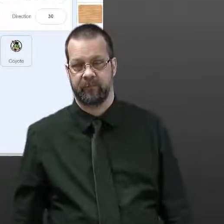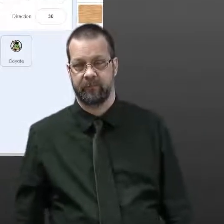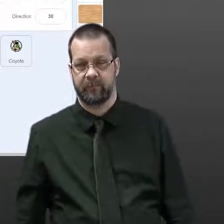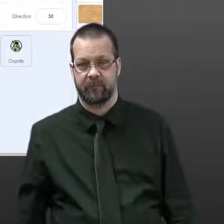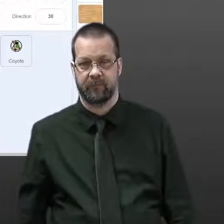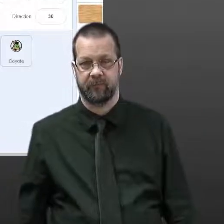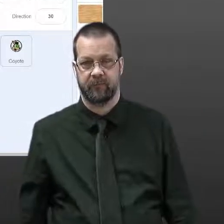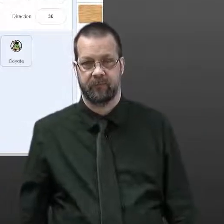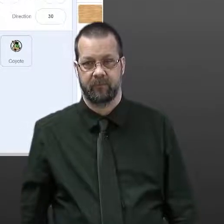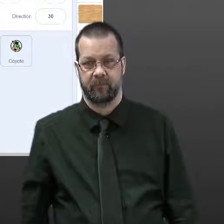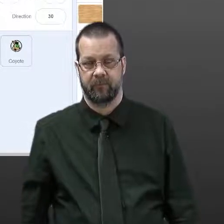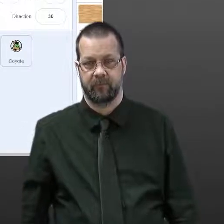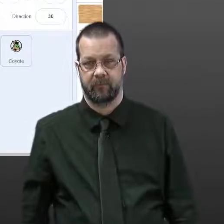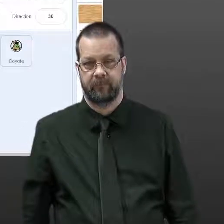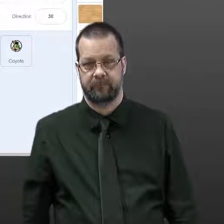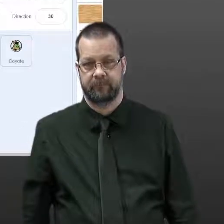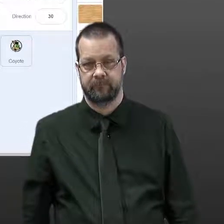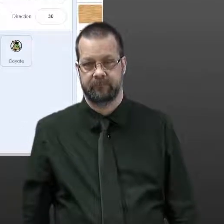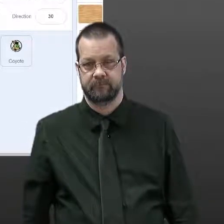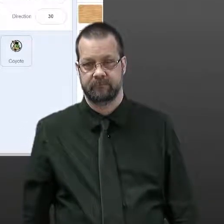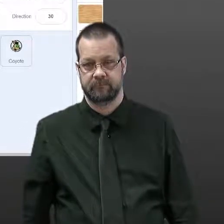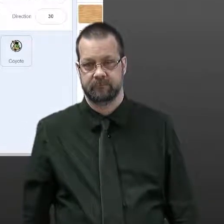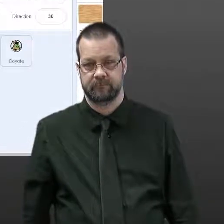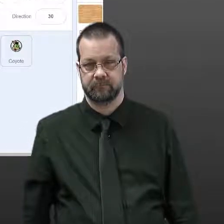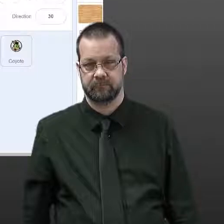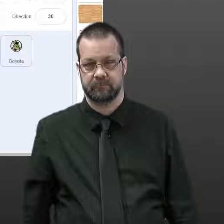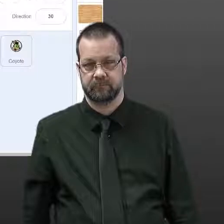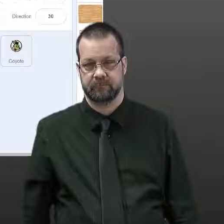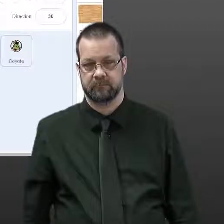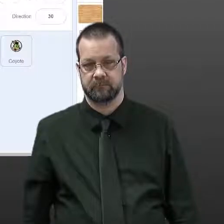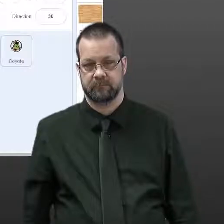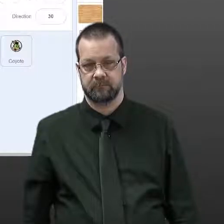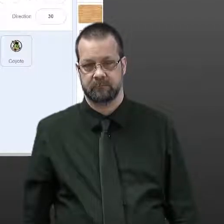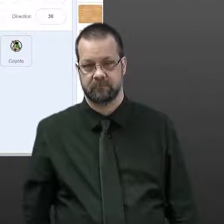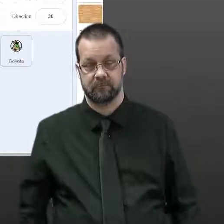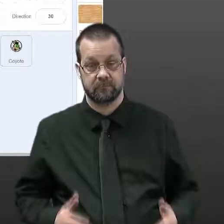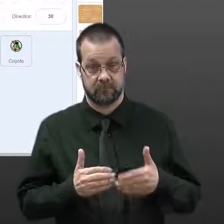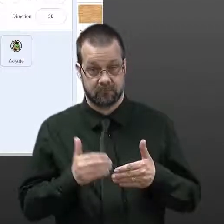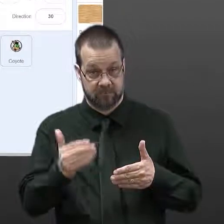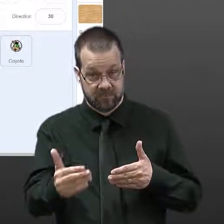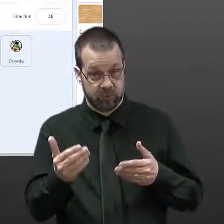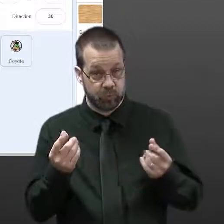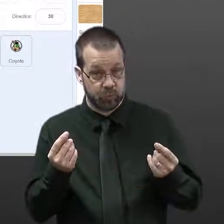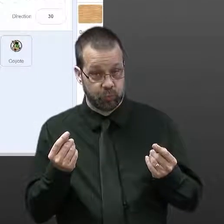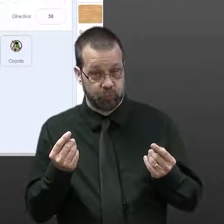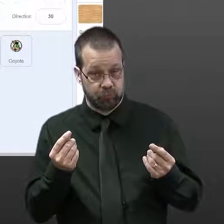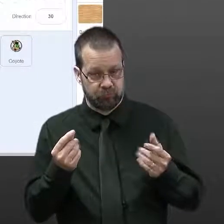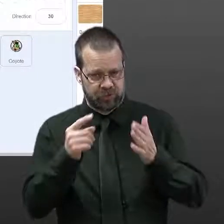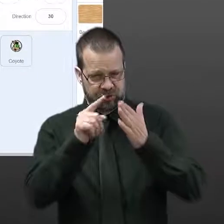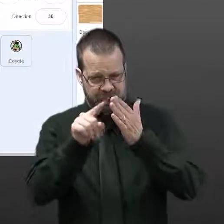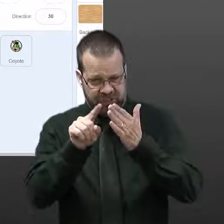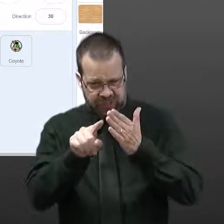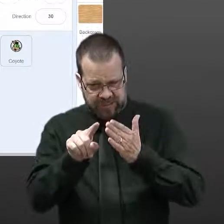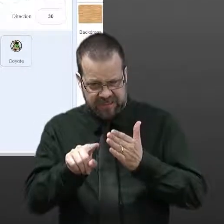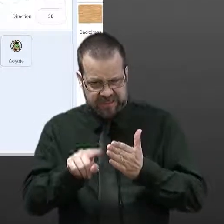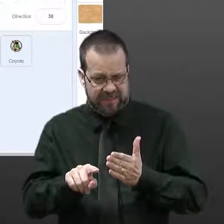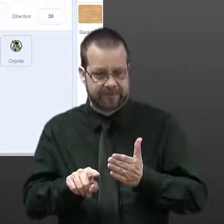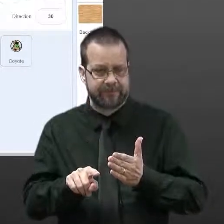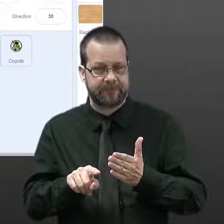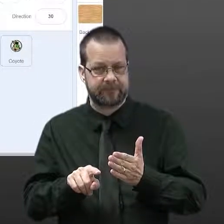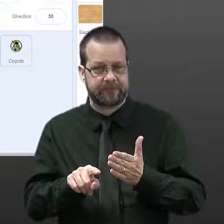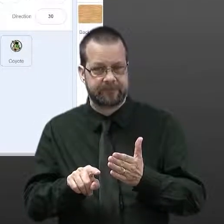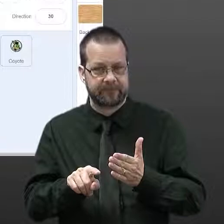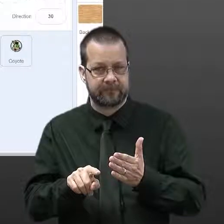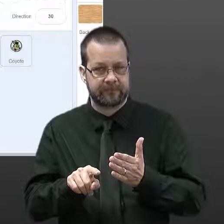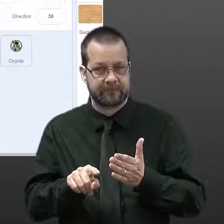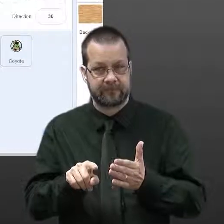it'll just stay there. The next thing that we're going to do actually is we are going to check for a couple things. So we're